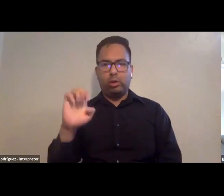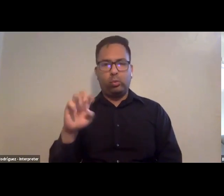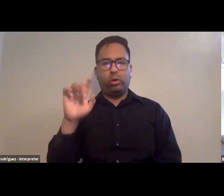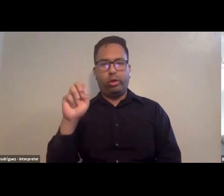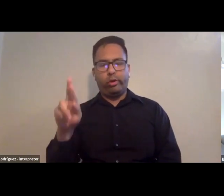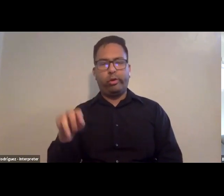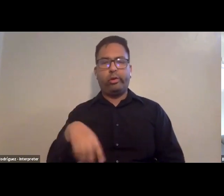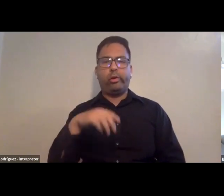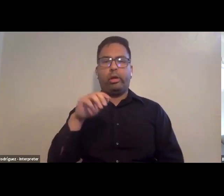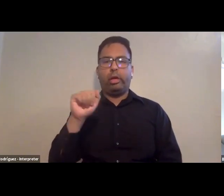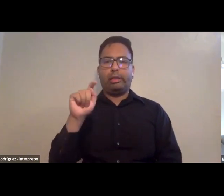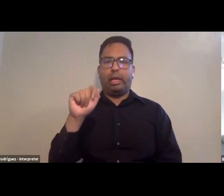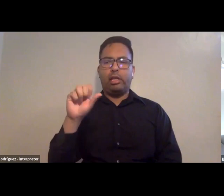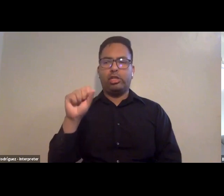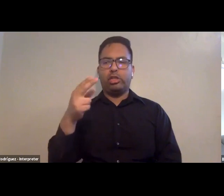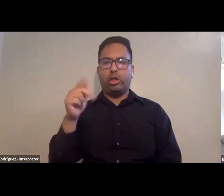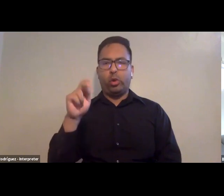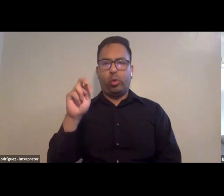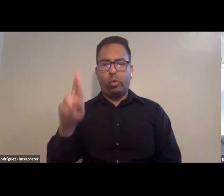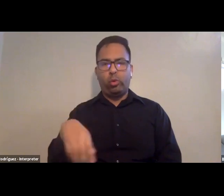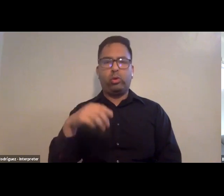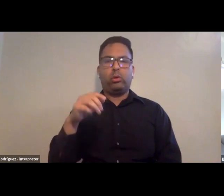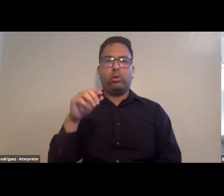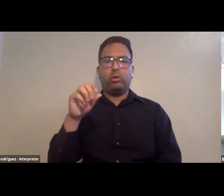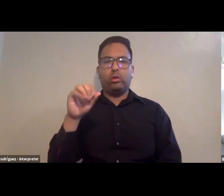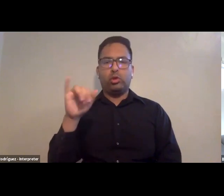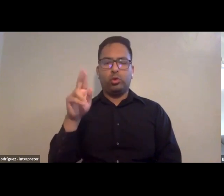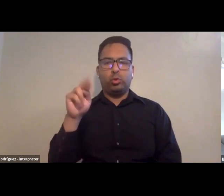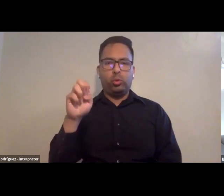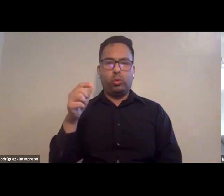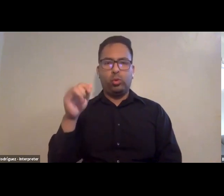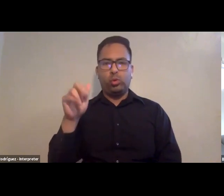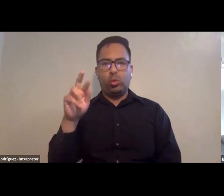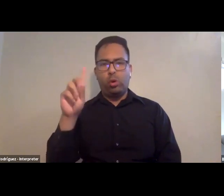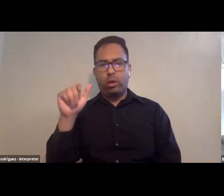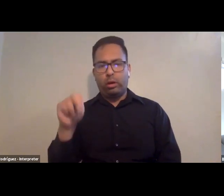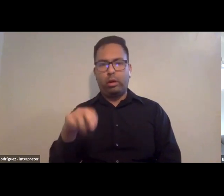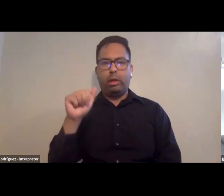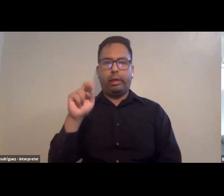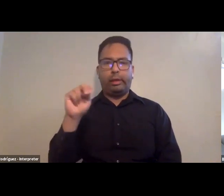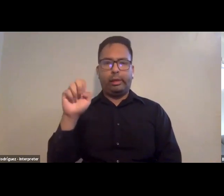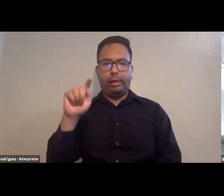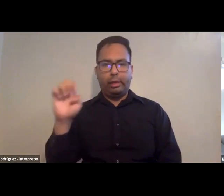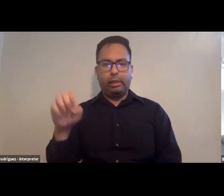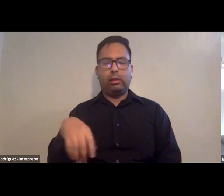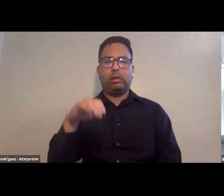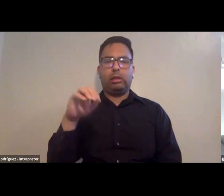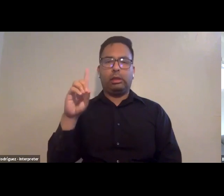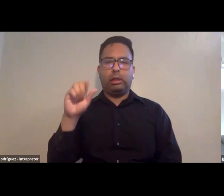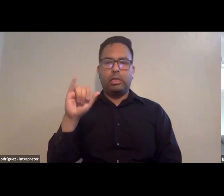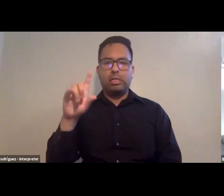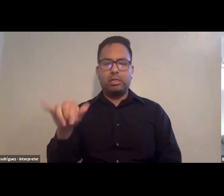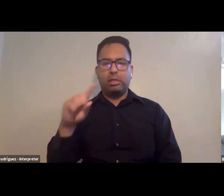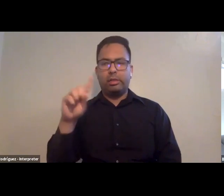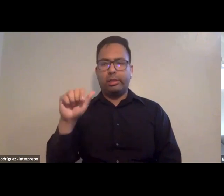Shakur, Joy Harjo, June Jordan, Annette Kolodny, Daisy Zamora,